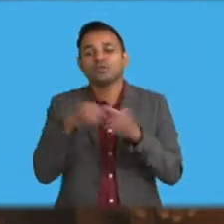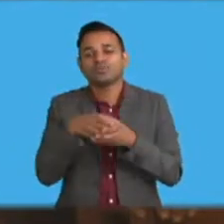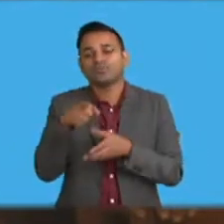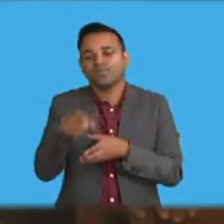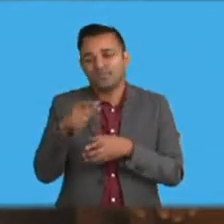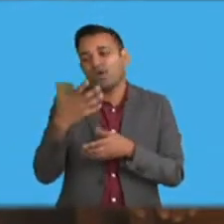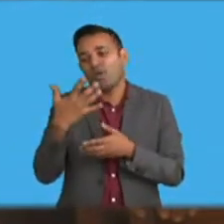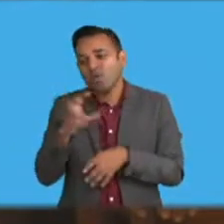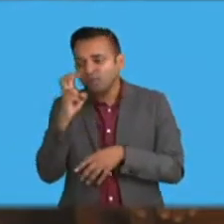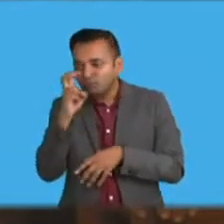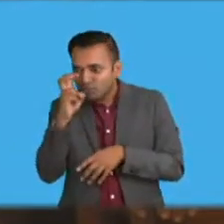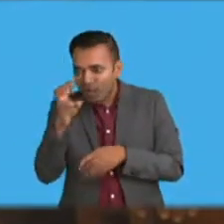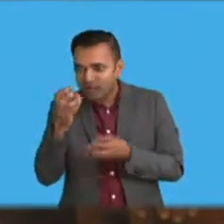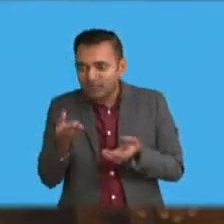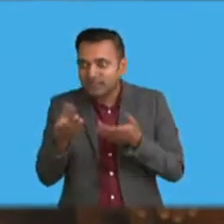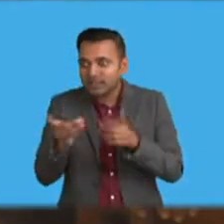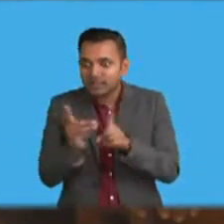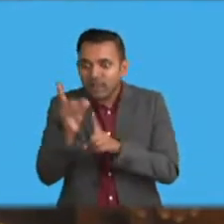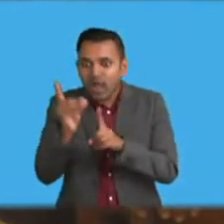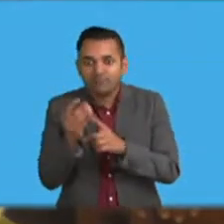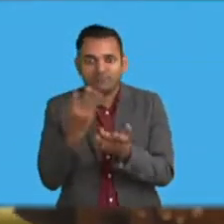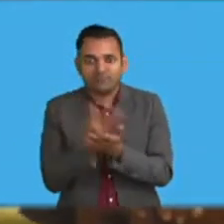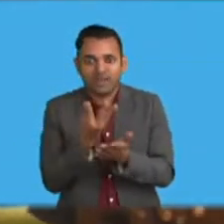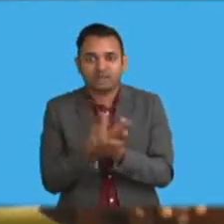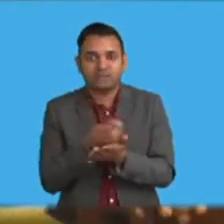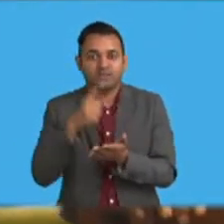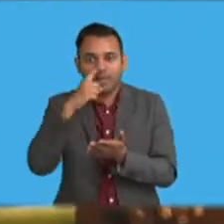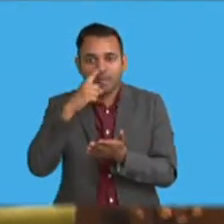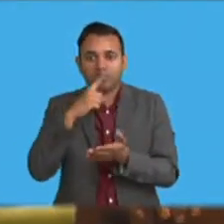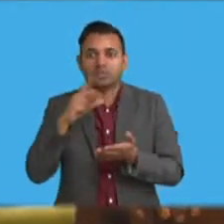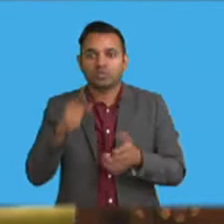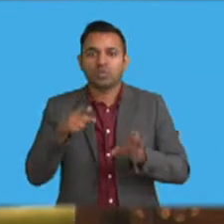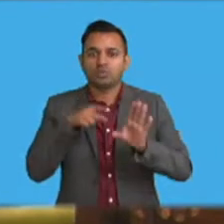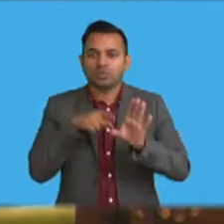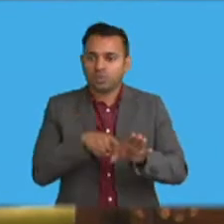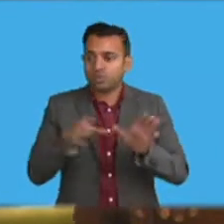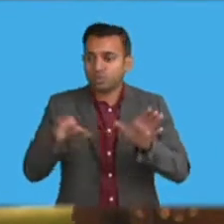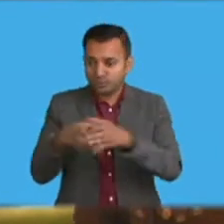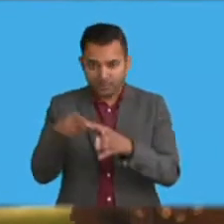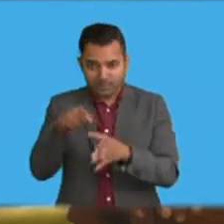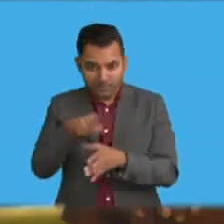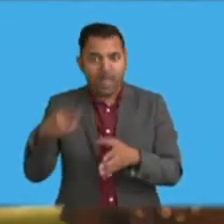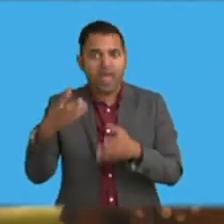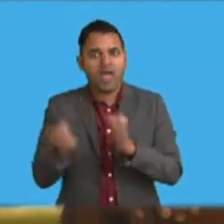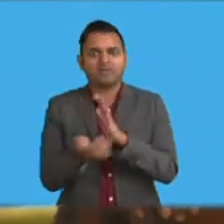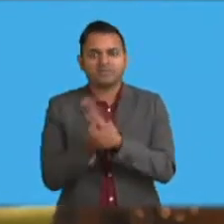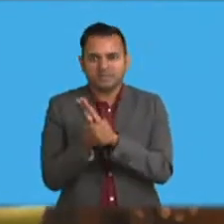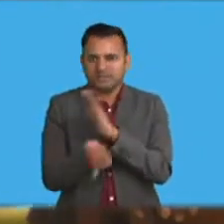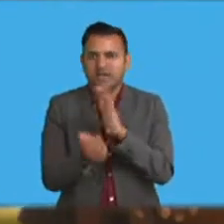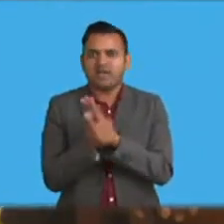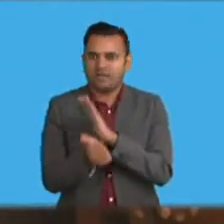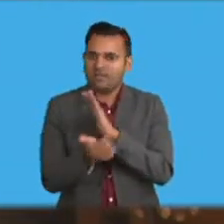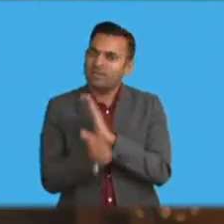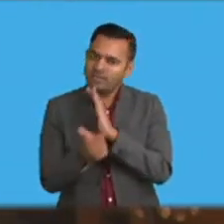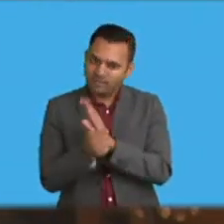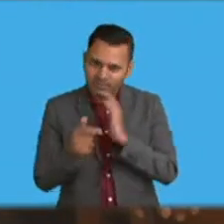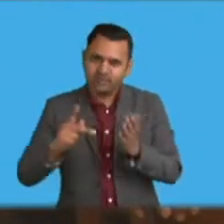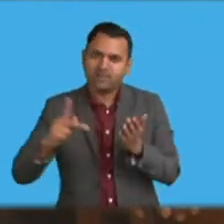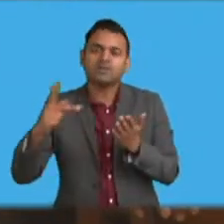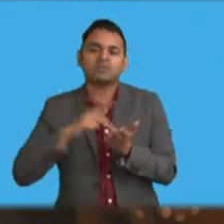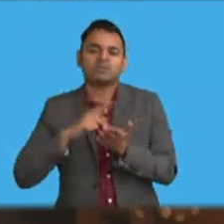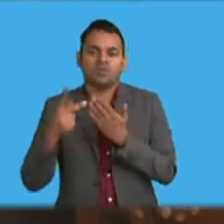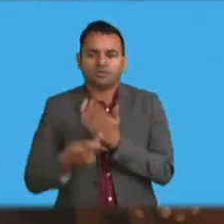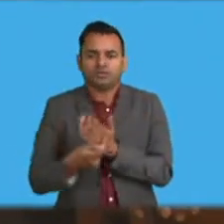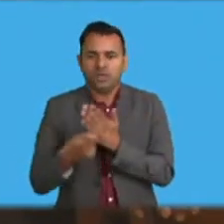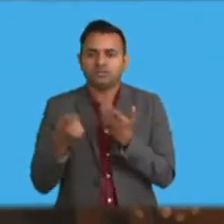development, financial literacy, customer service, the youth now have the necessary skills to run this project. In addition, the villages